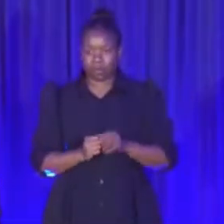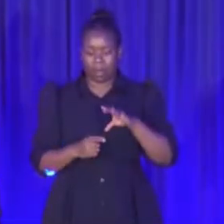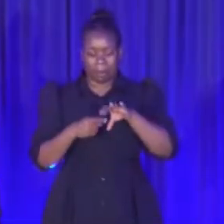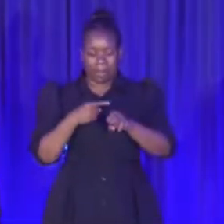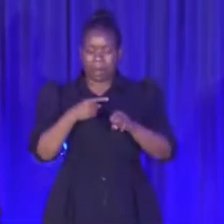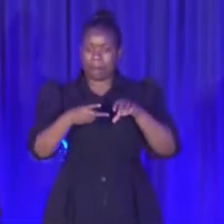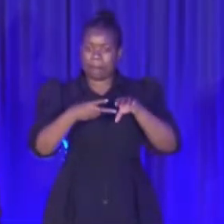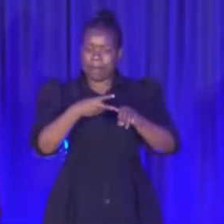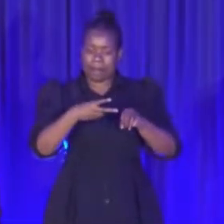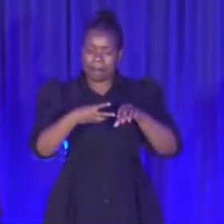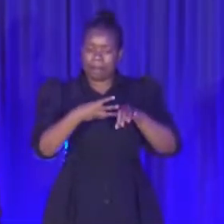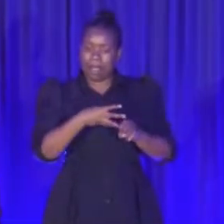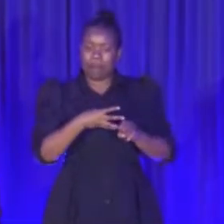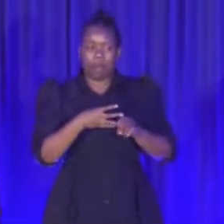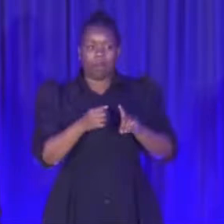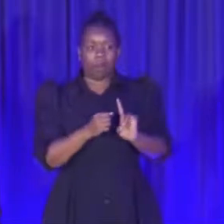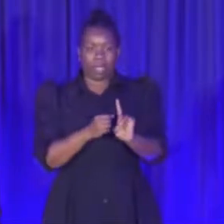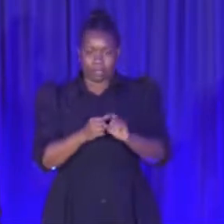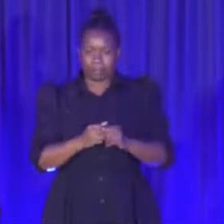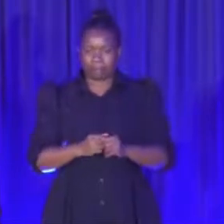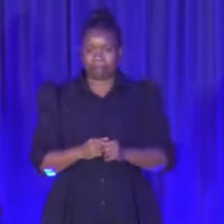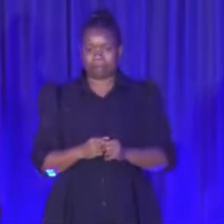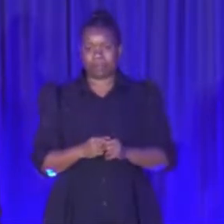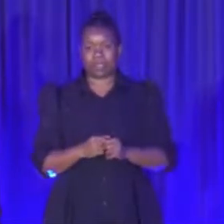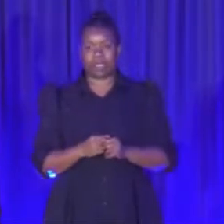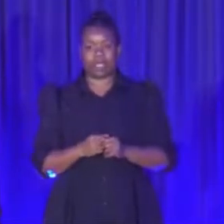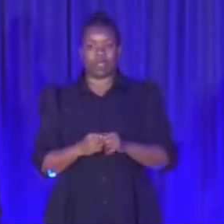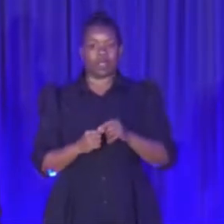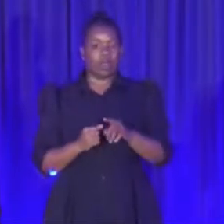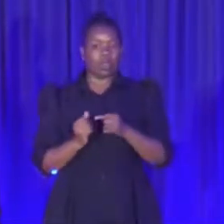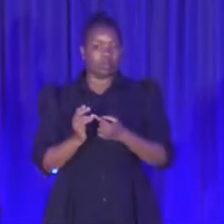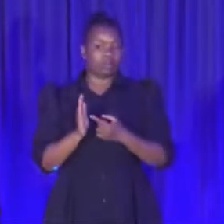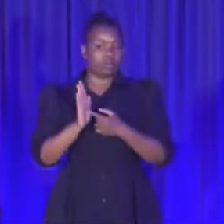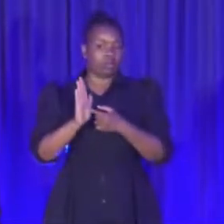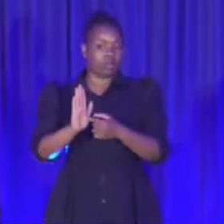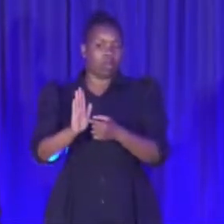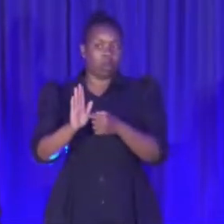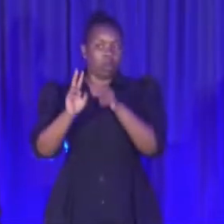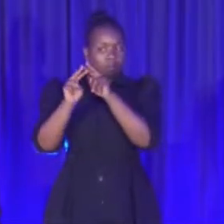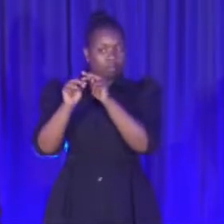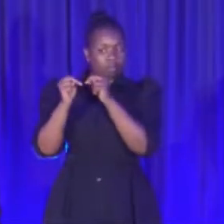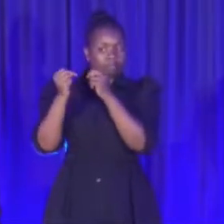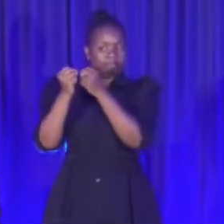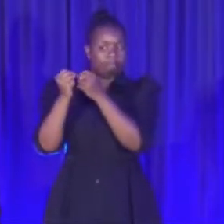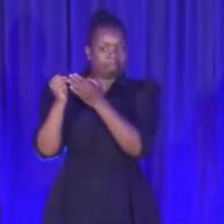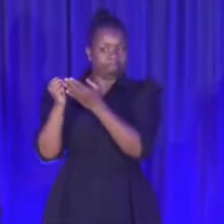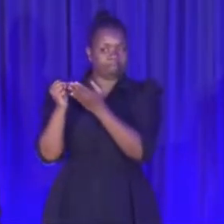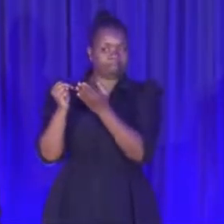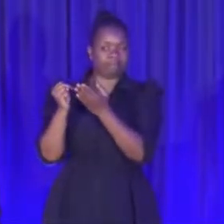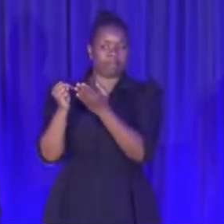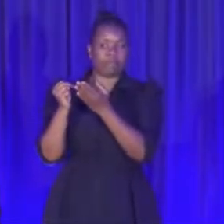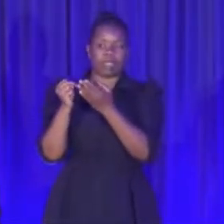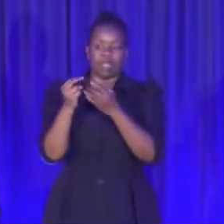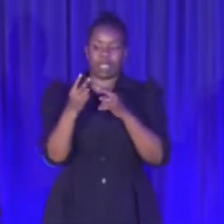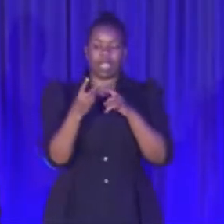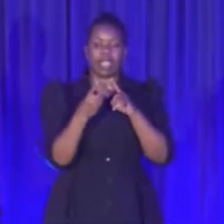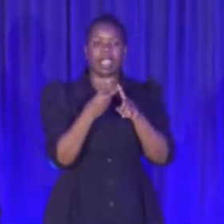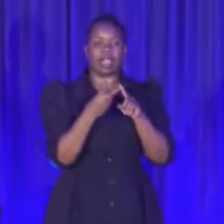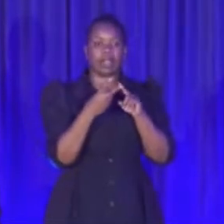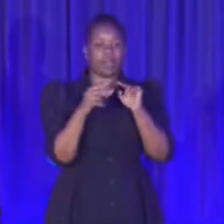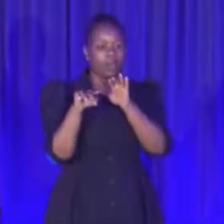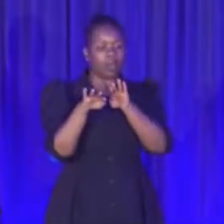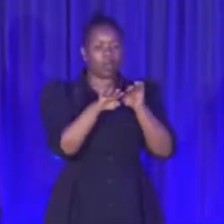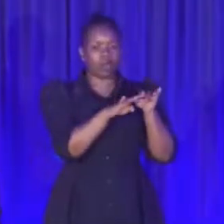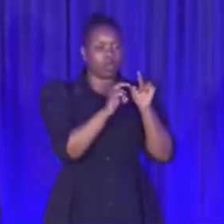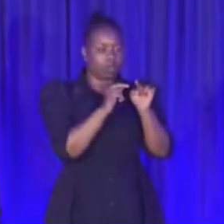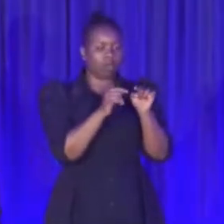findings invite sober reflection on the nation and on the state of our